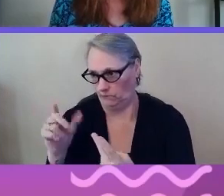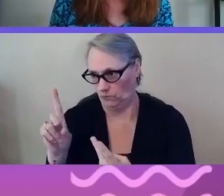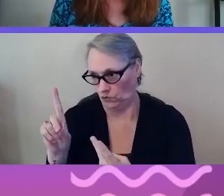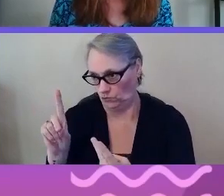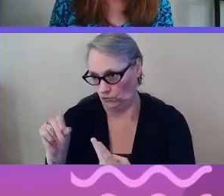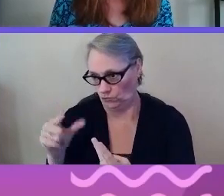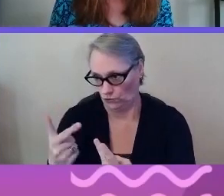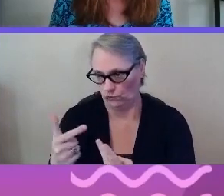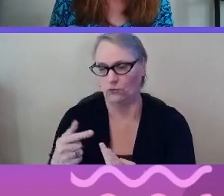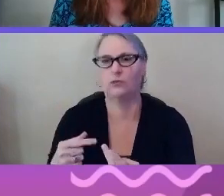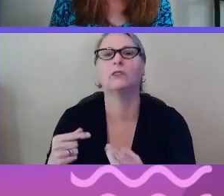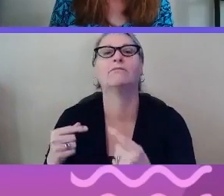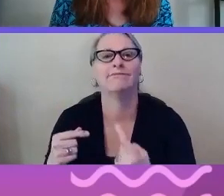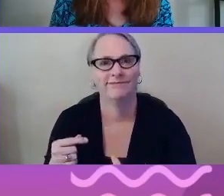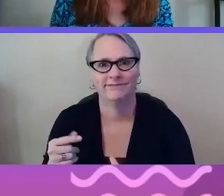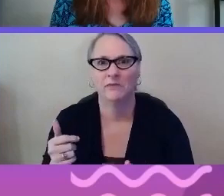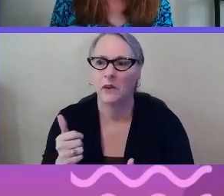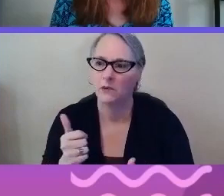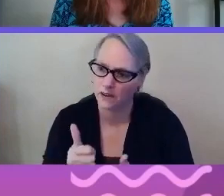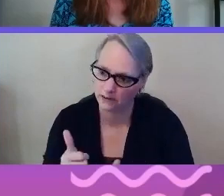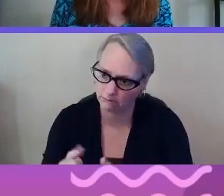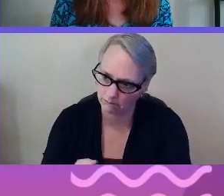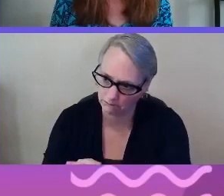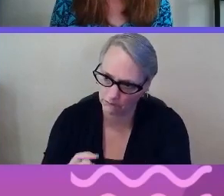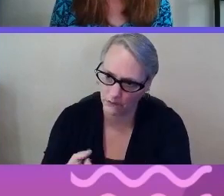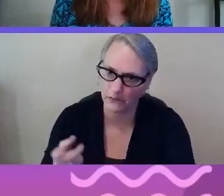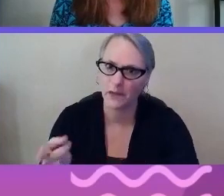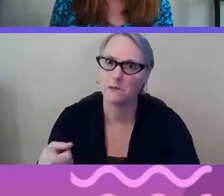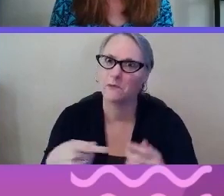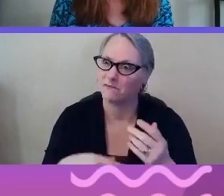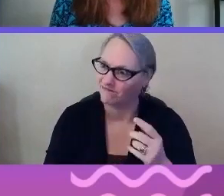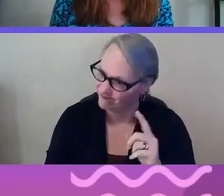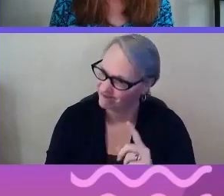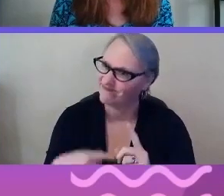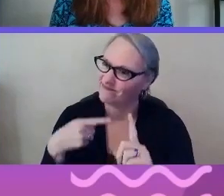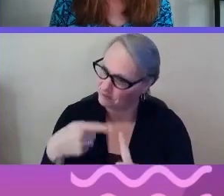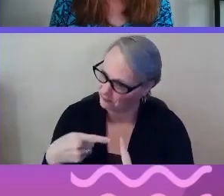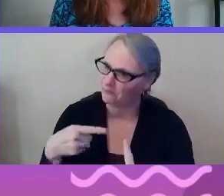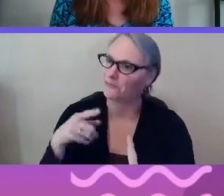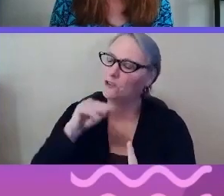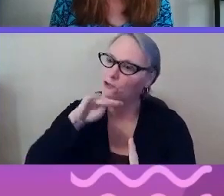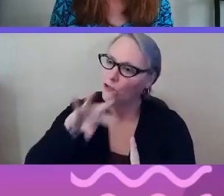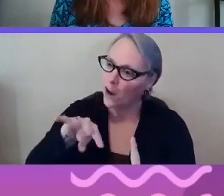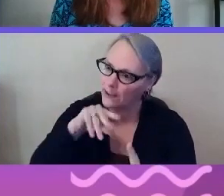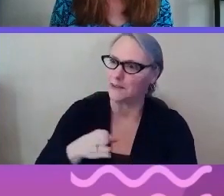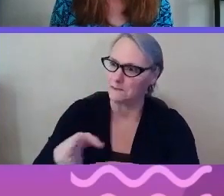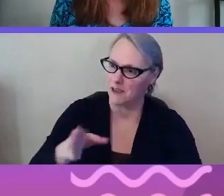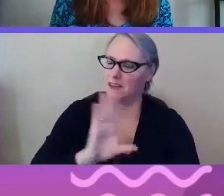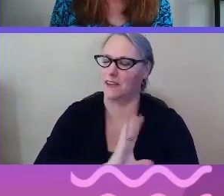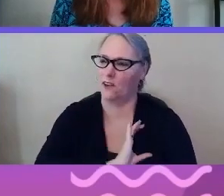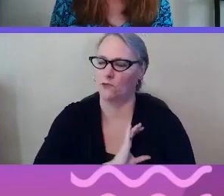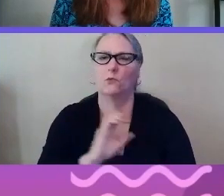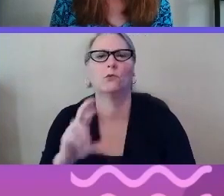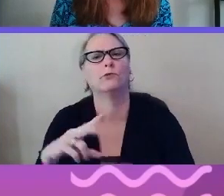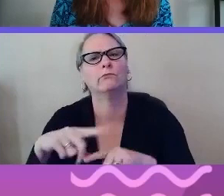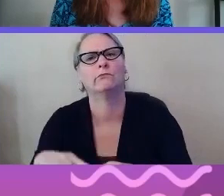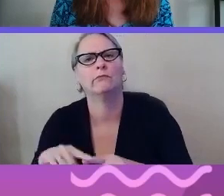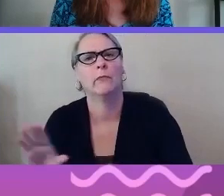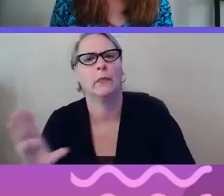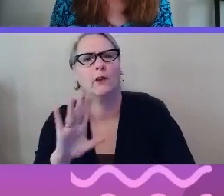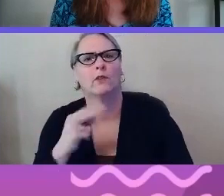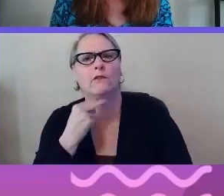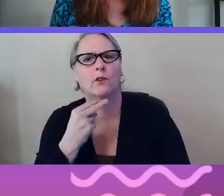we help them reach towards the dragon and say, the dragon's the main character. Or depending on the verbal skills of the student, maybe just